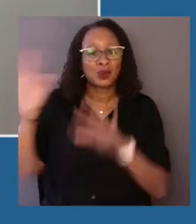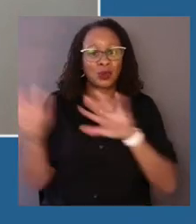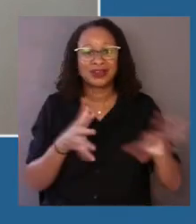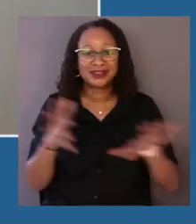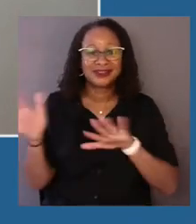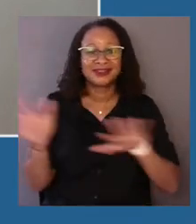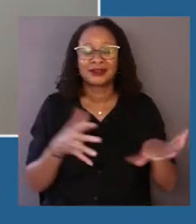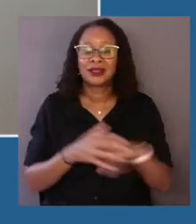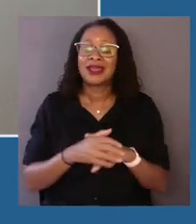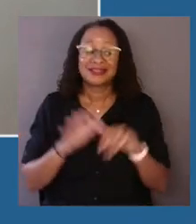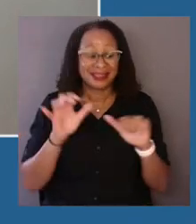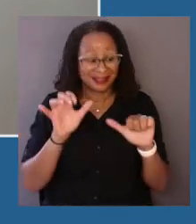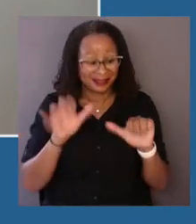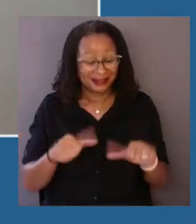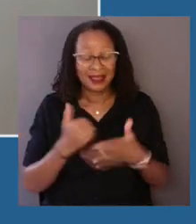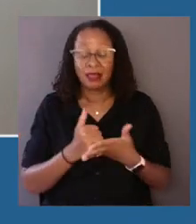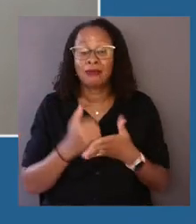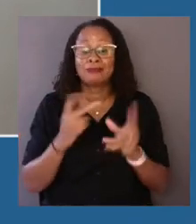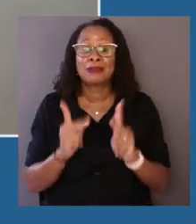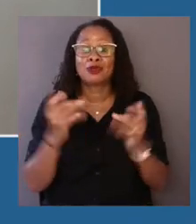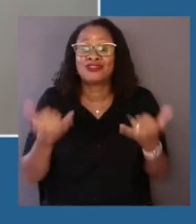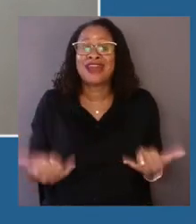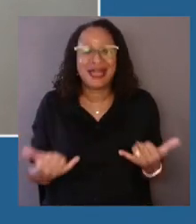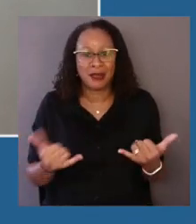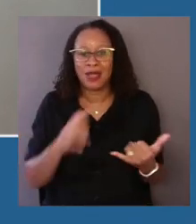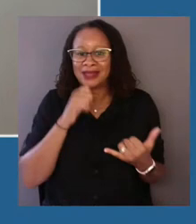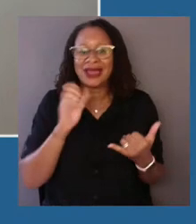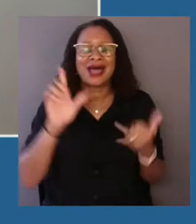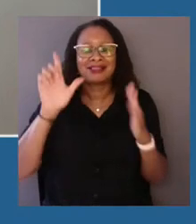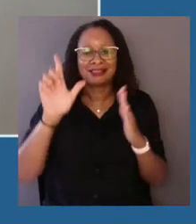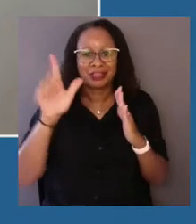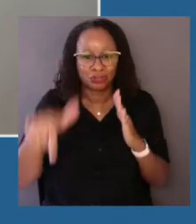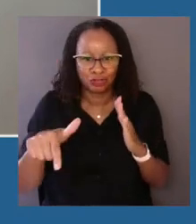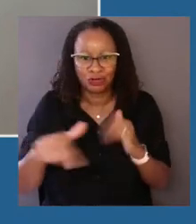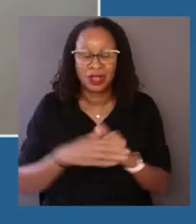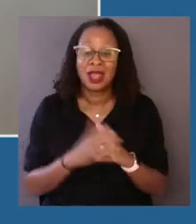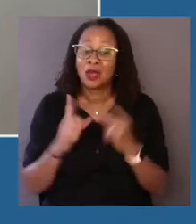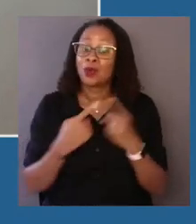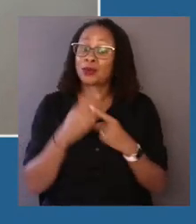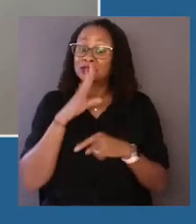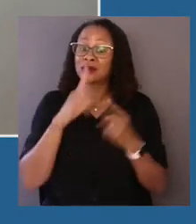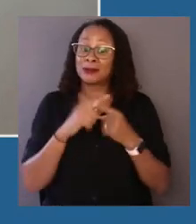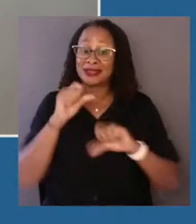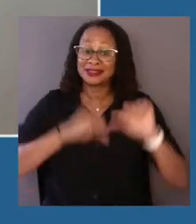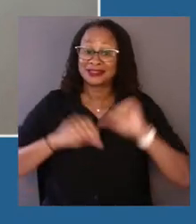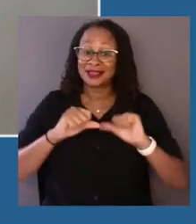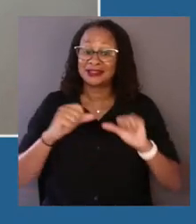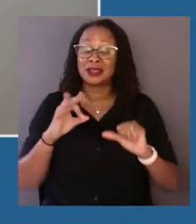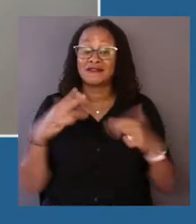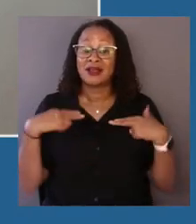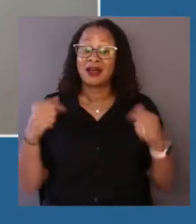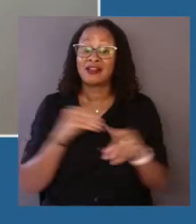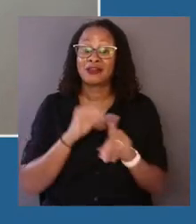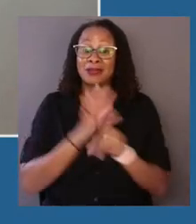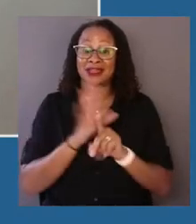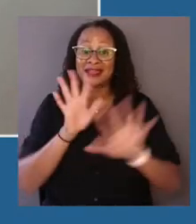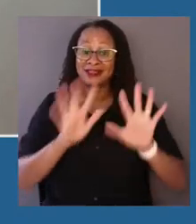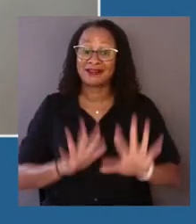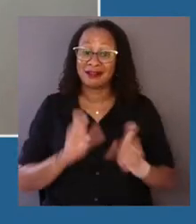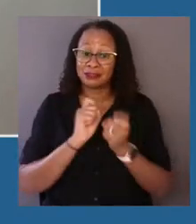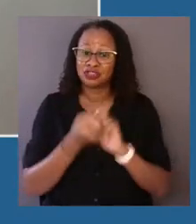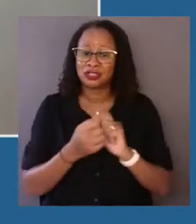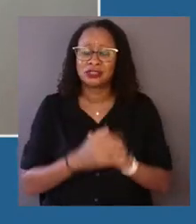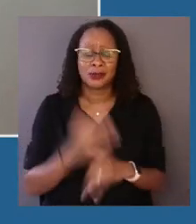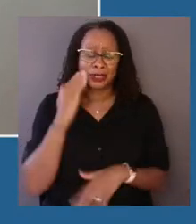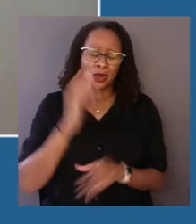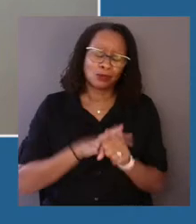for people in the future. So when it comes to the science of the health impacts of climate change, we know plenty. We know plenty enough